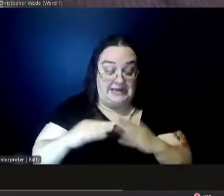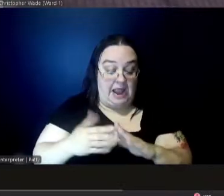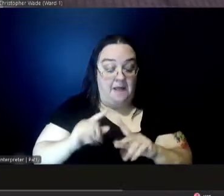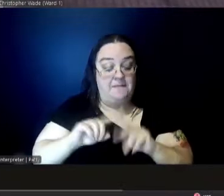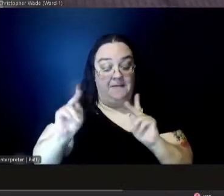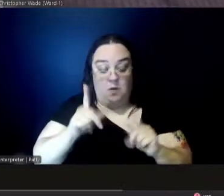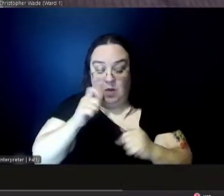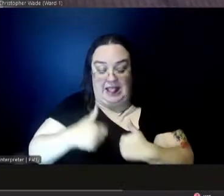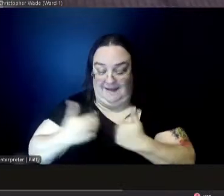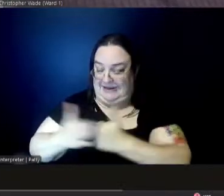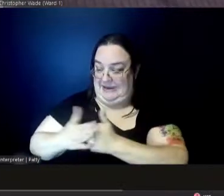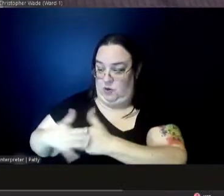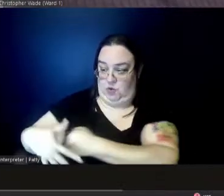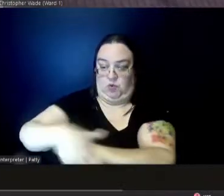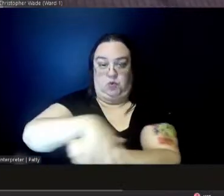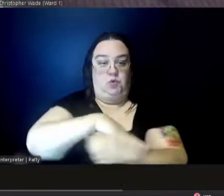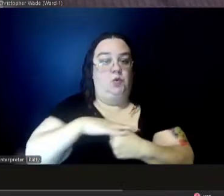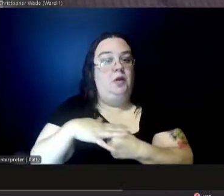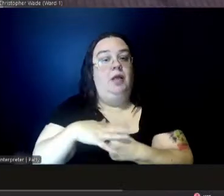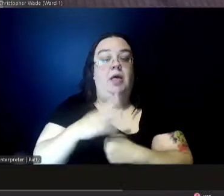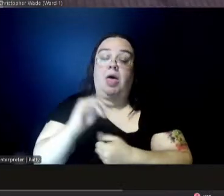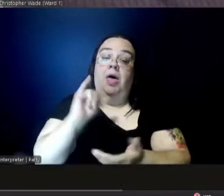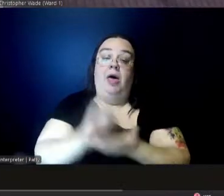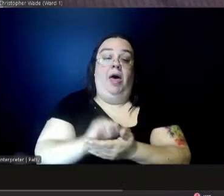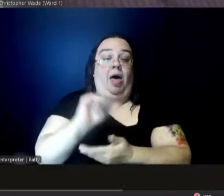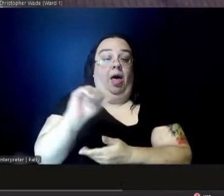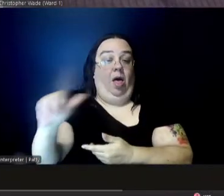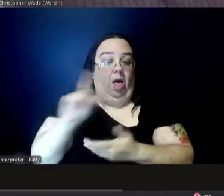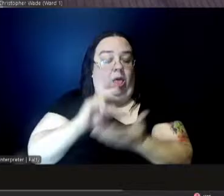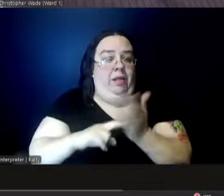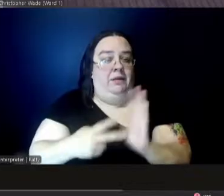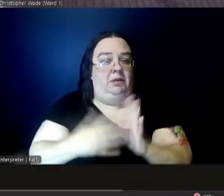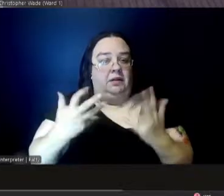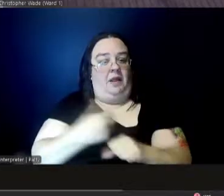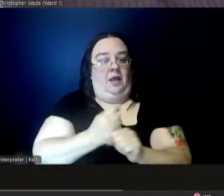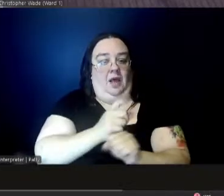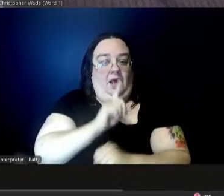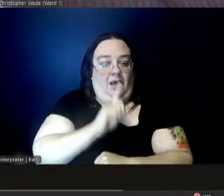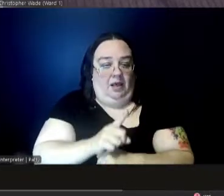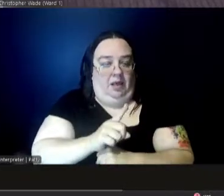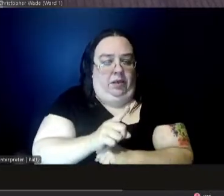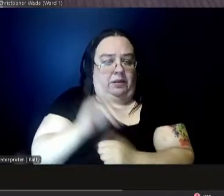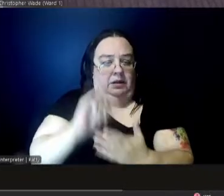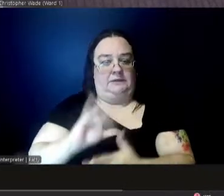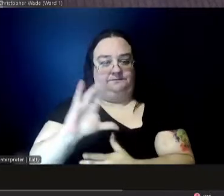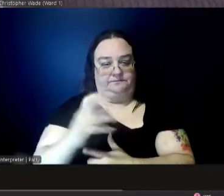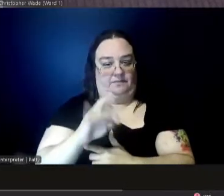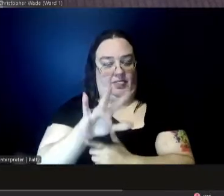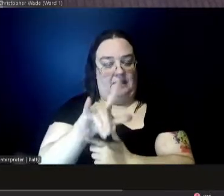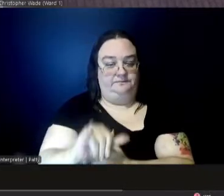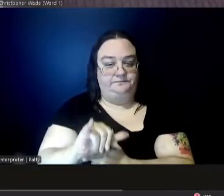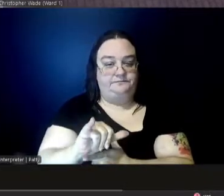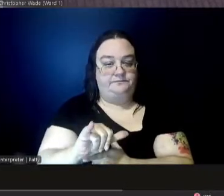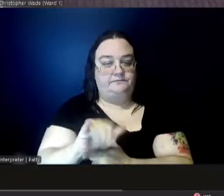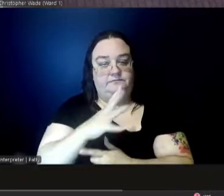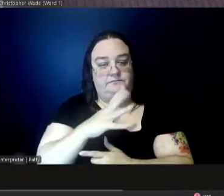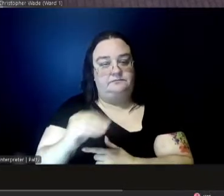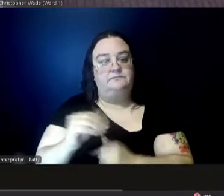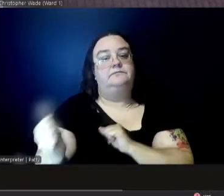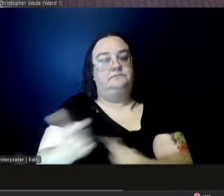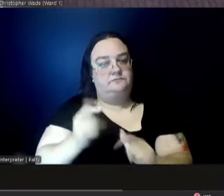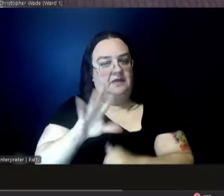town. And that's all in efforts to make sure that we're making sure that Cheverly thrives and that each one of us are